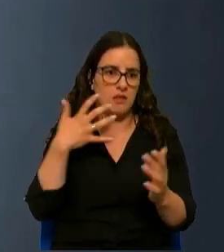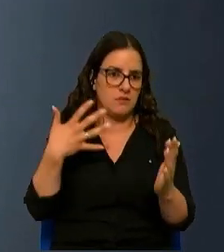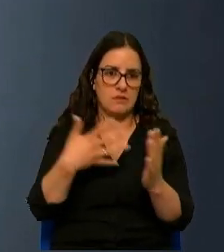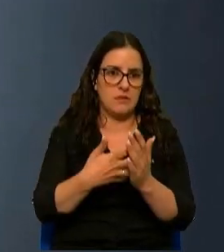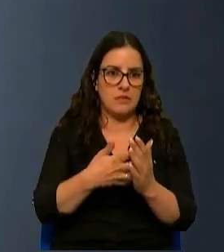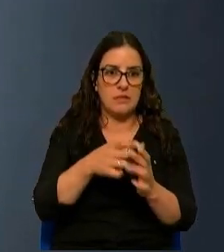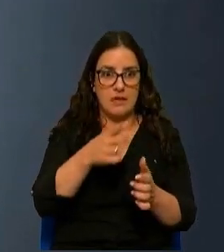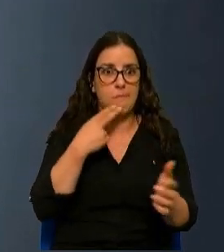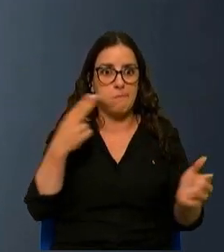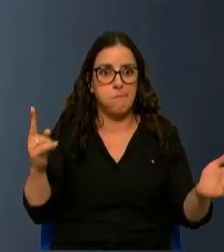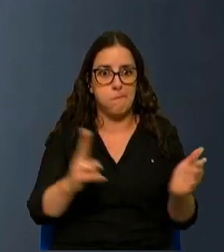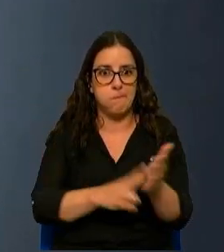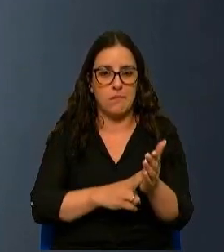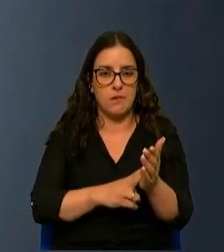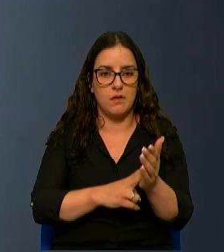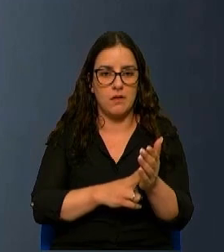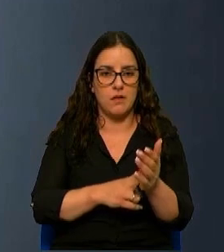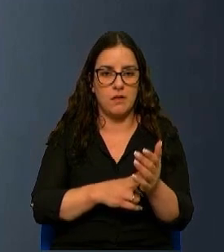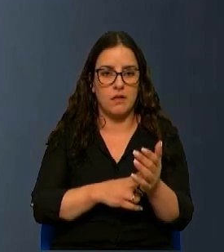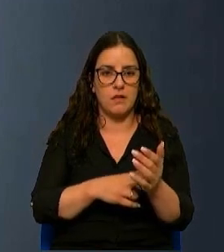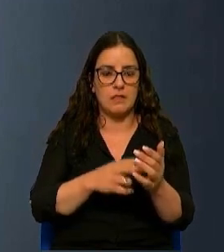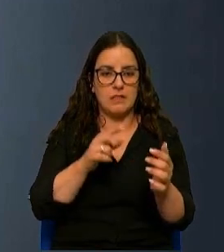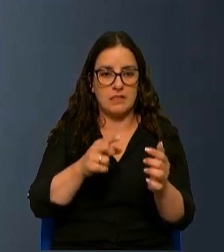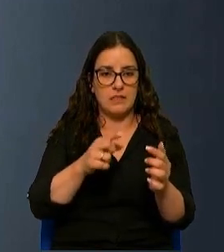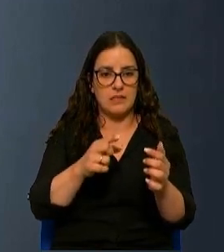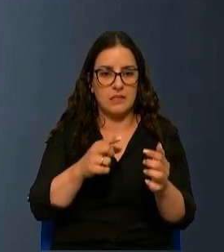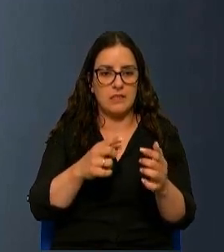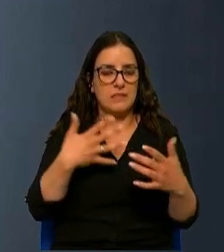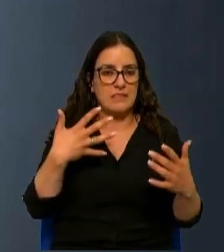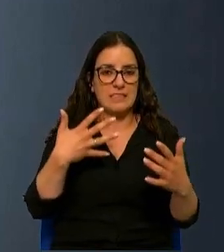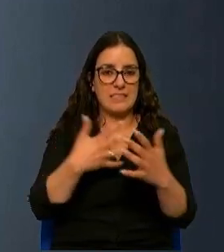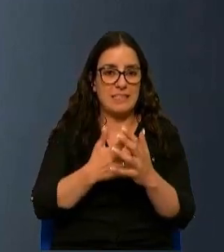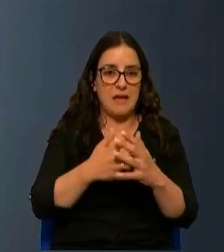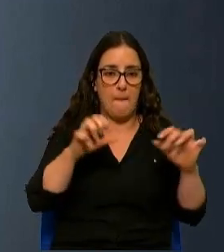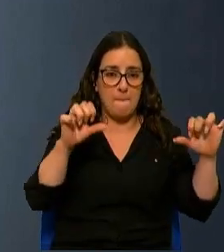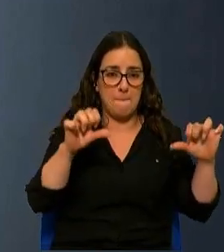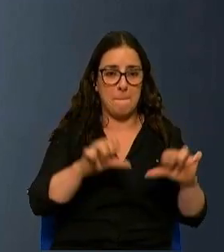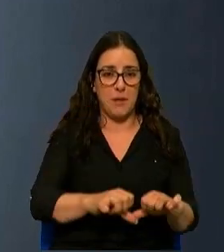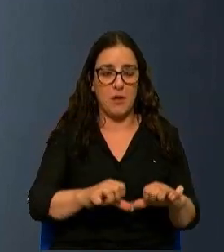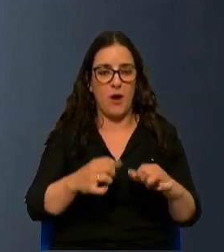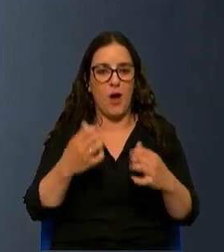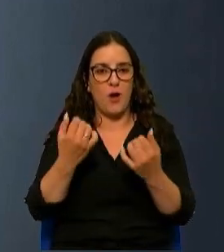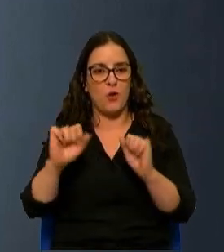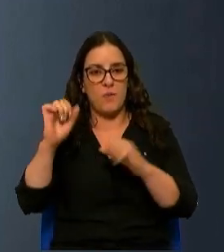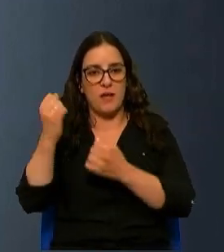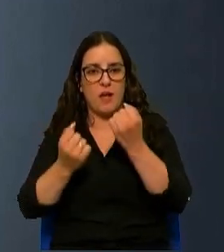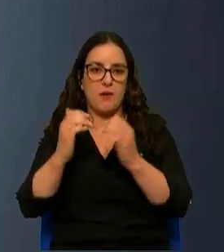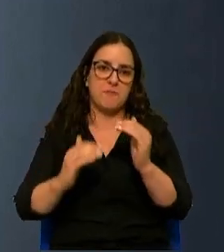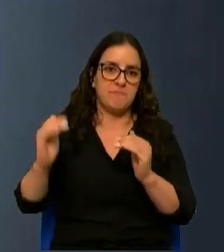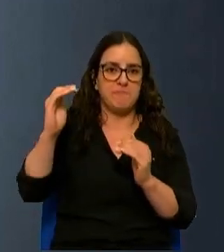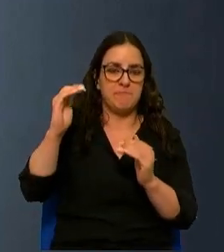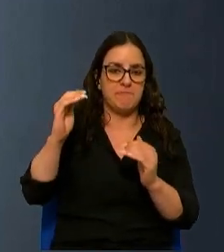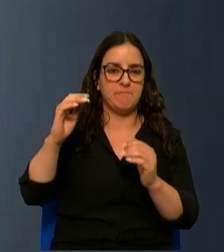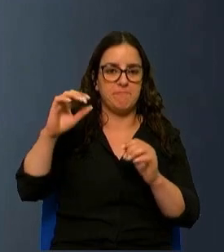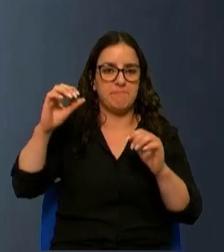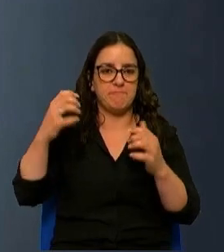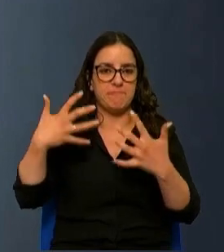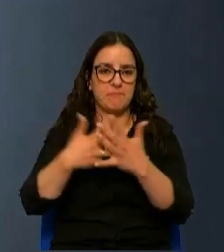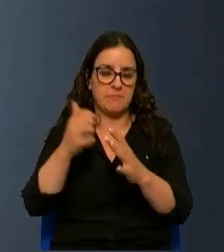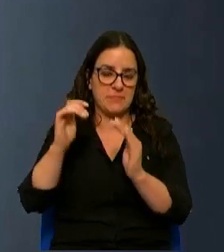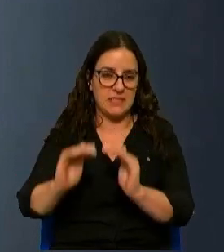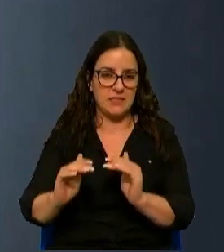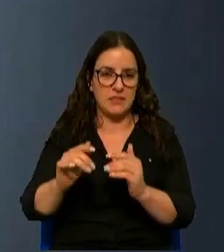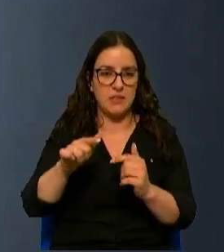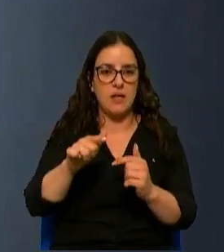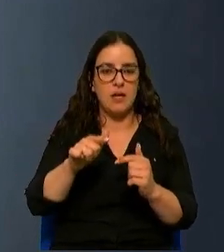absolutely true. And they crash more than autonomous vehicles. The problem is at the moment is that a lot of the failures that we're seeing with autonomous